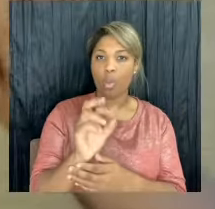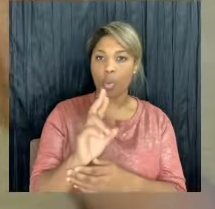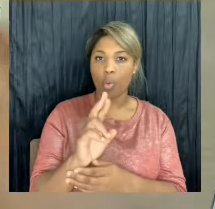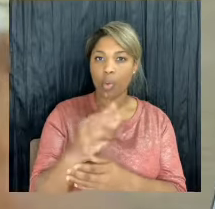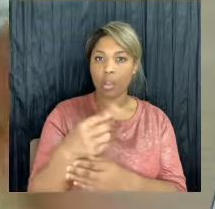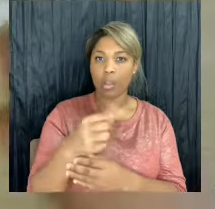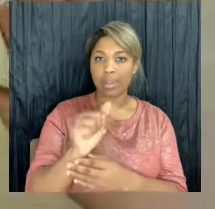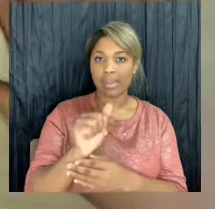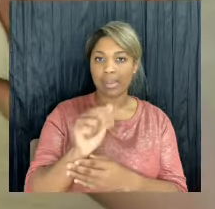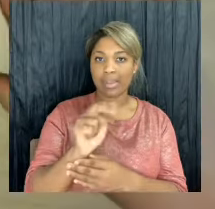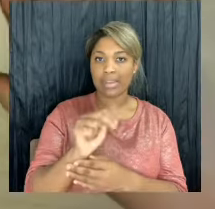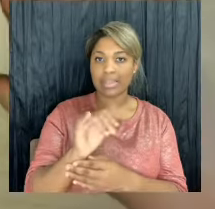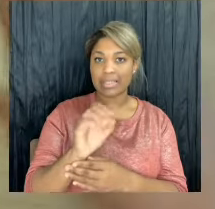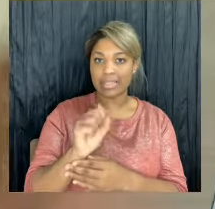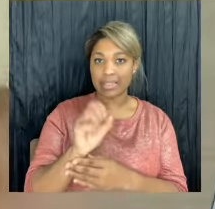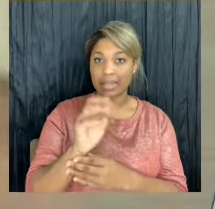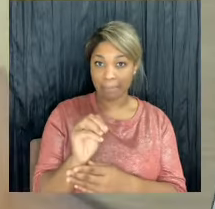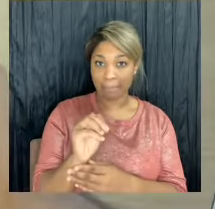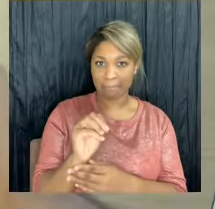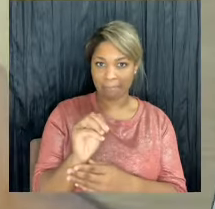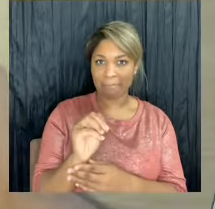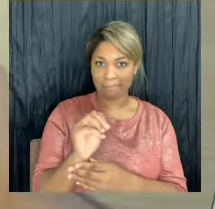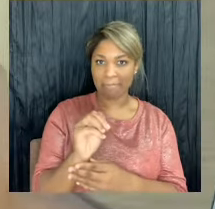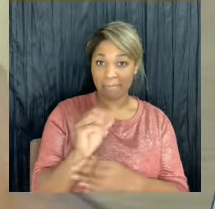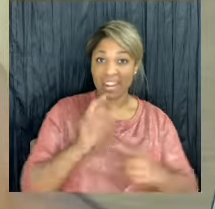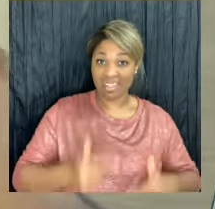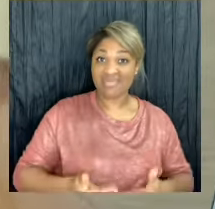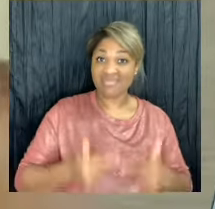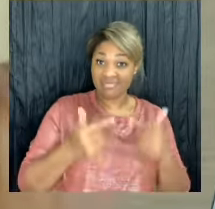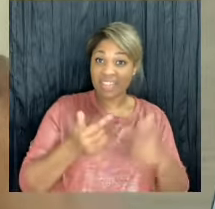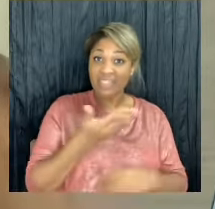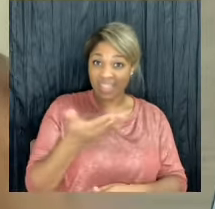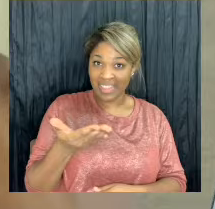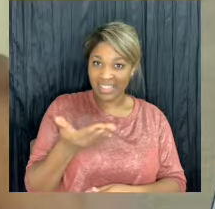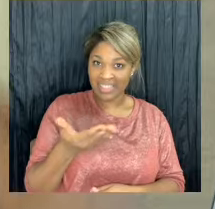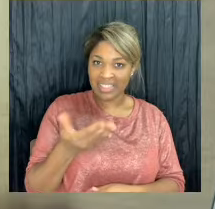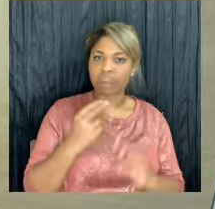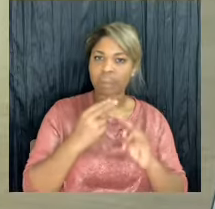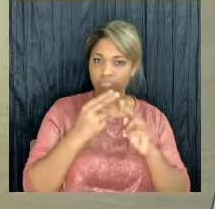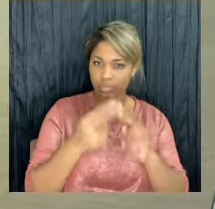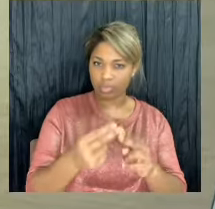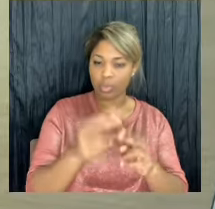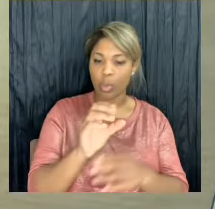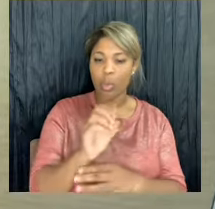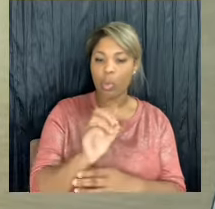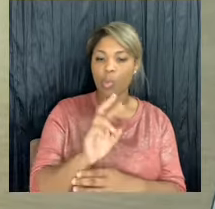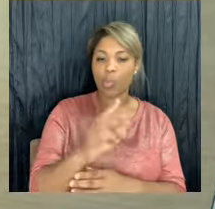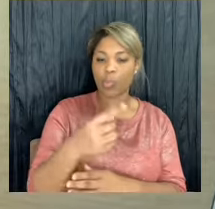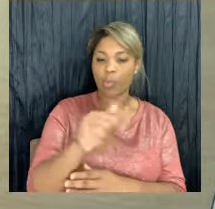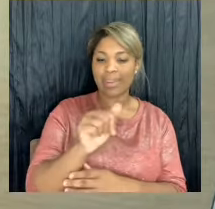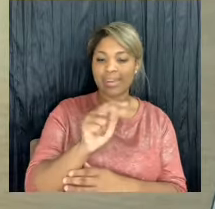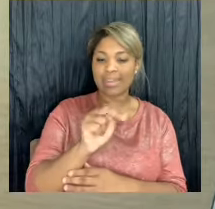an organism. So living things are organisms.